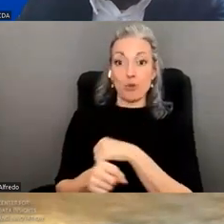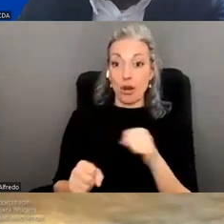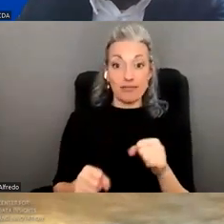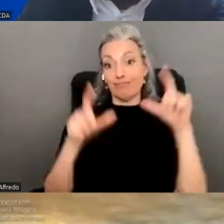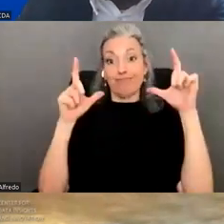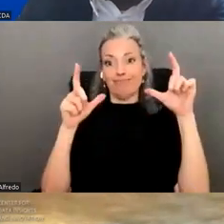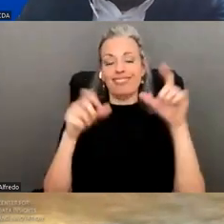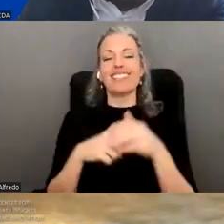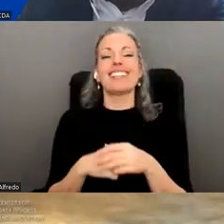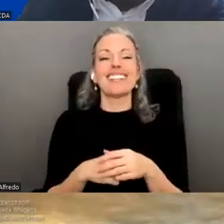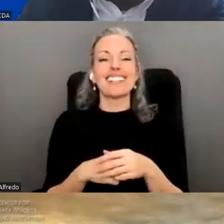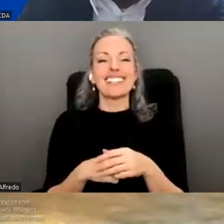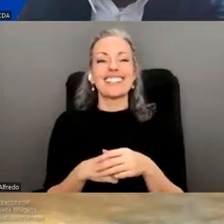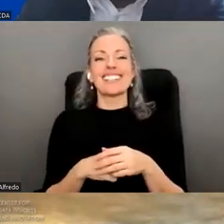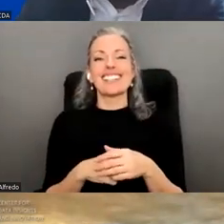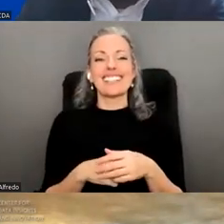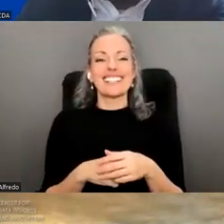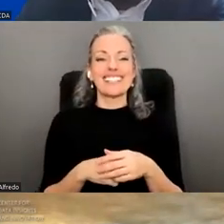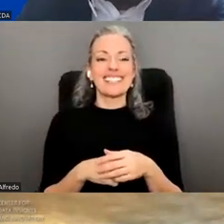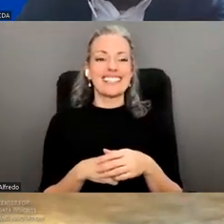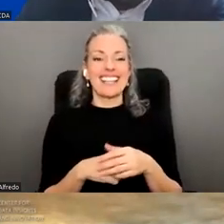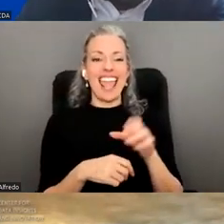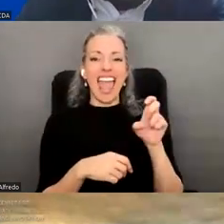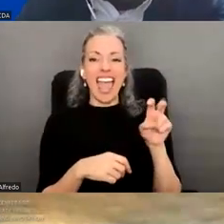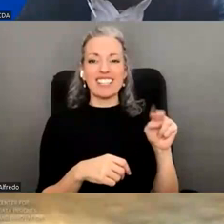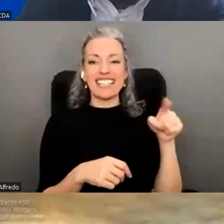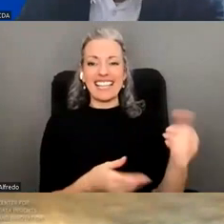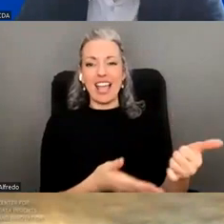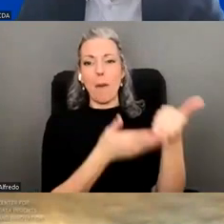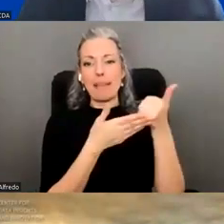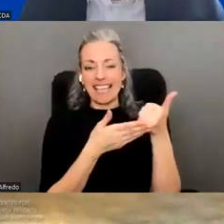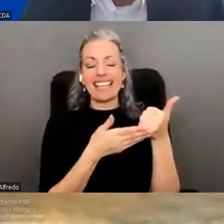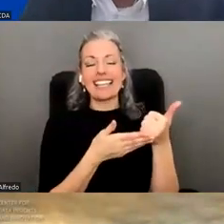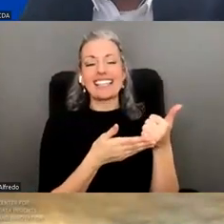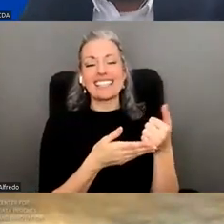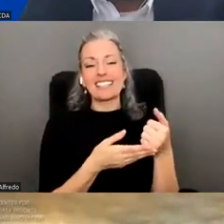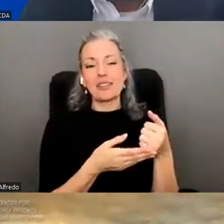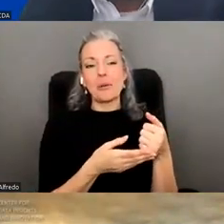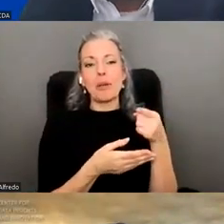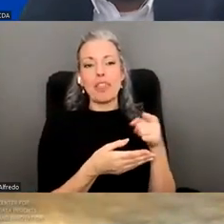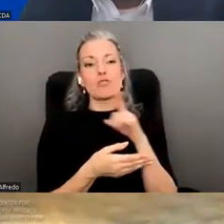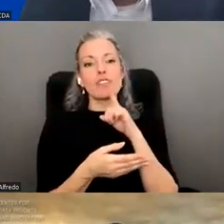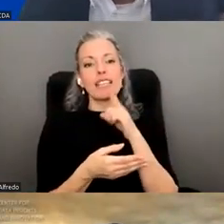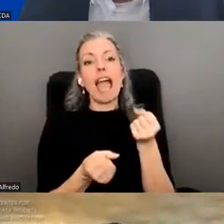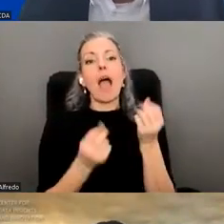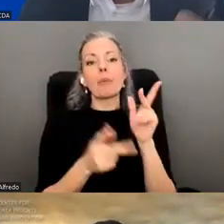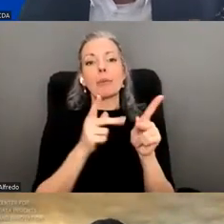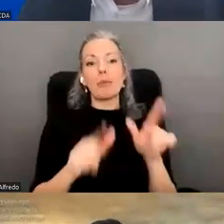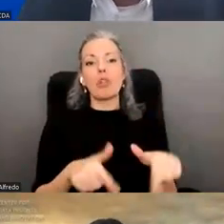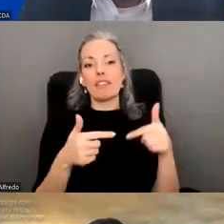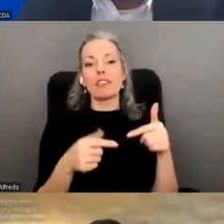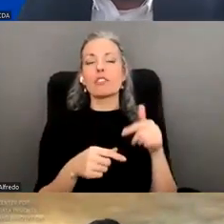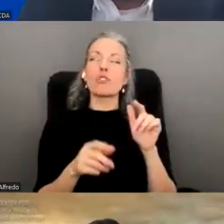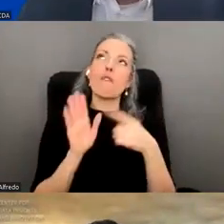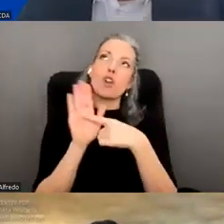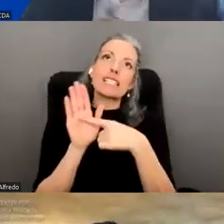helped develop these visuals. If you have any feedback, Evan, you could pop in or place in the chat. But it is based on the proportion of the population. So for African Americans,